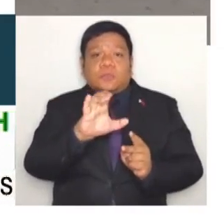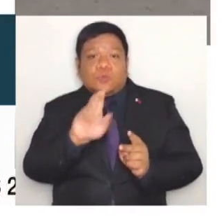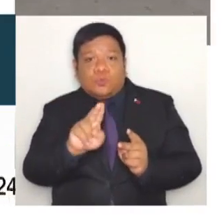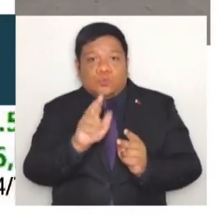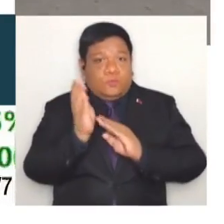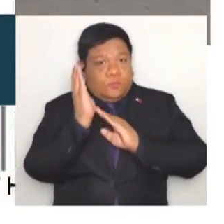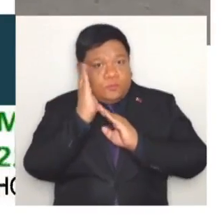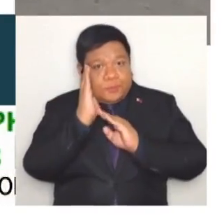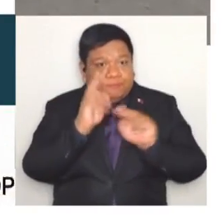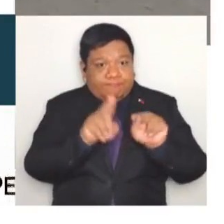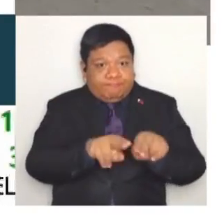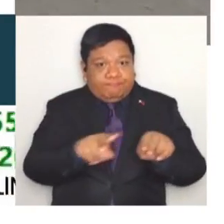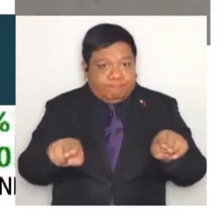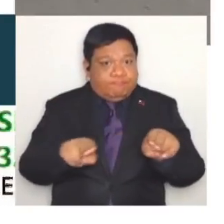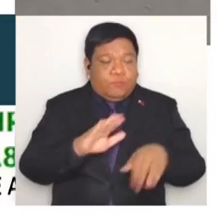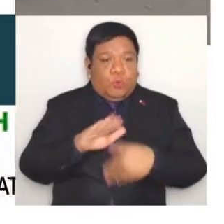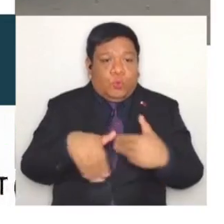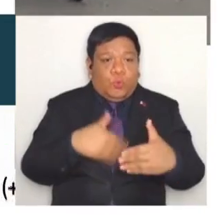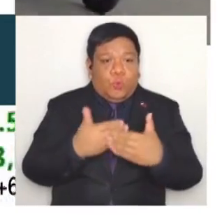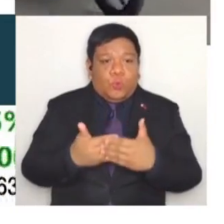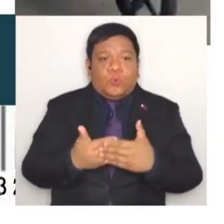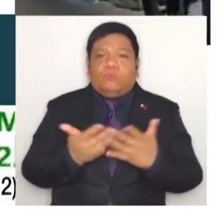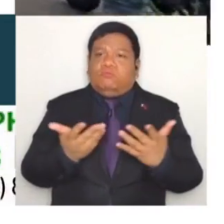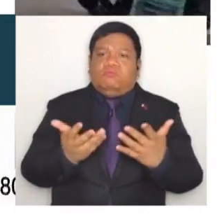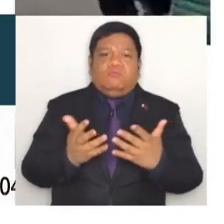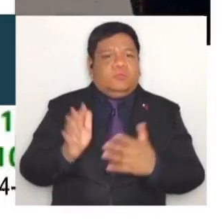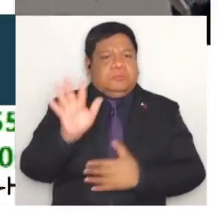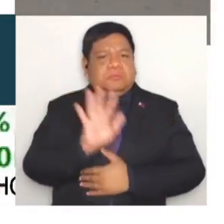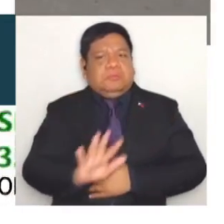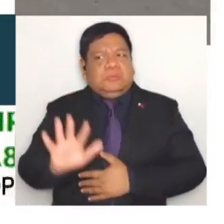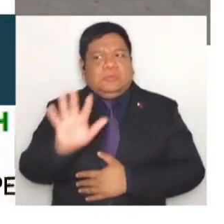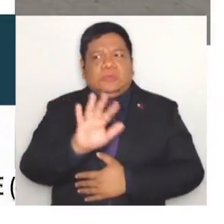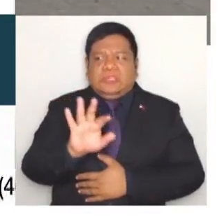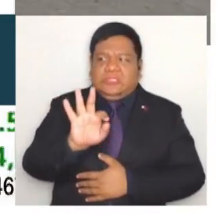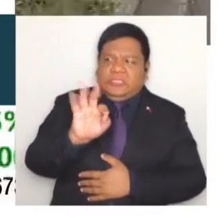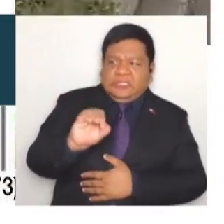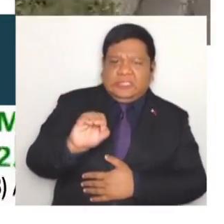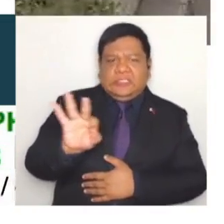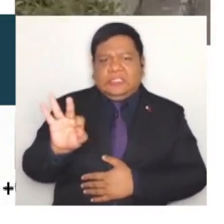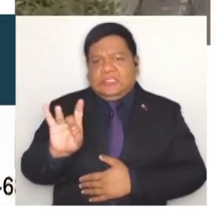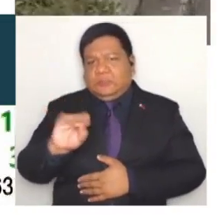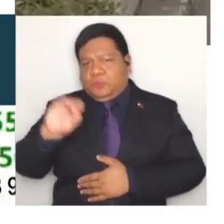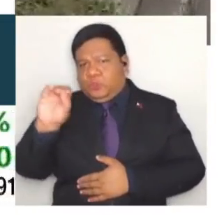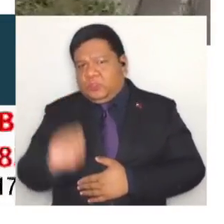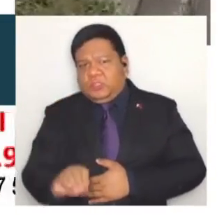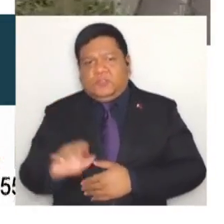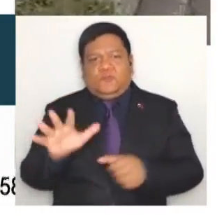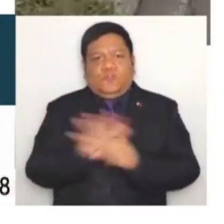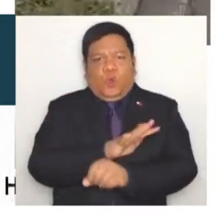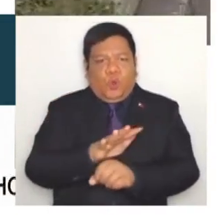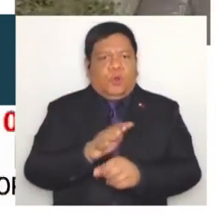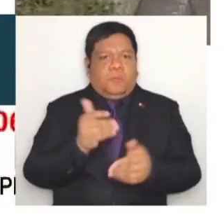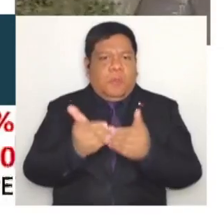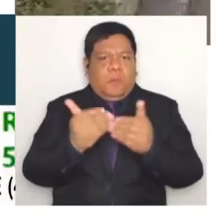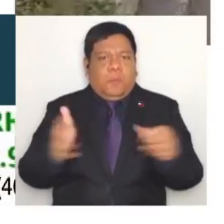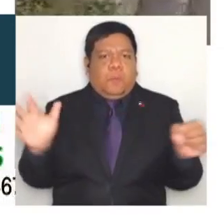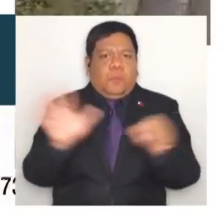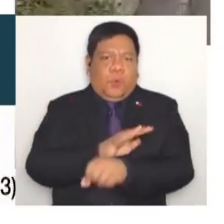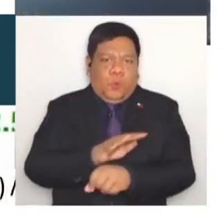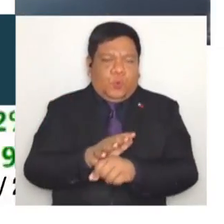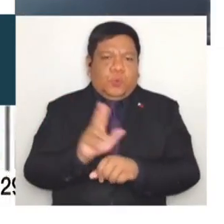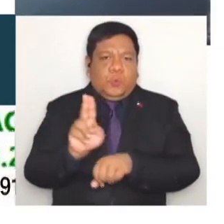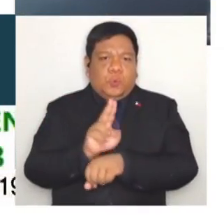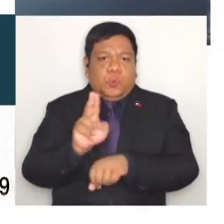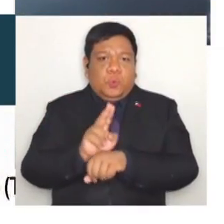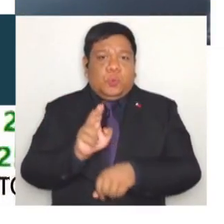are almost 98% full capacity. Mm-hmm. And this is